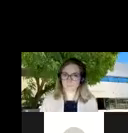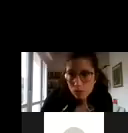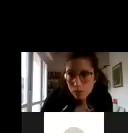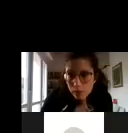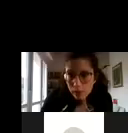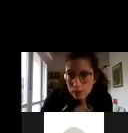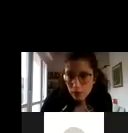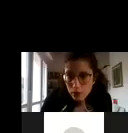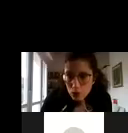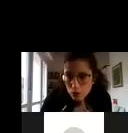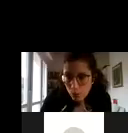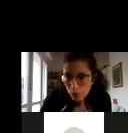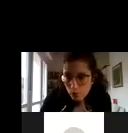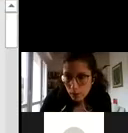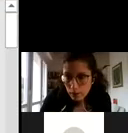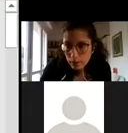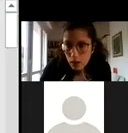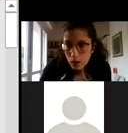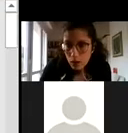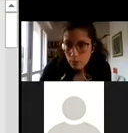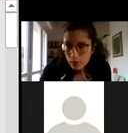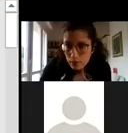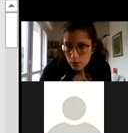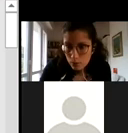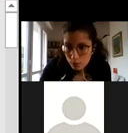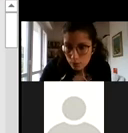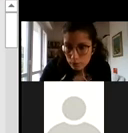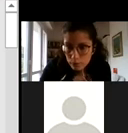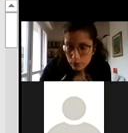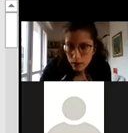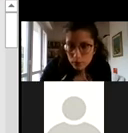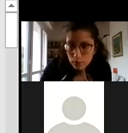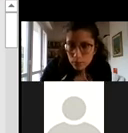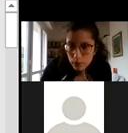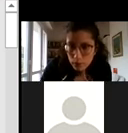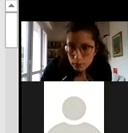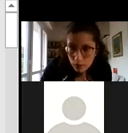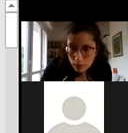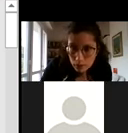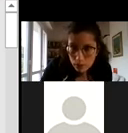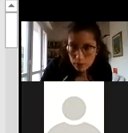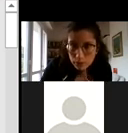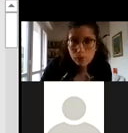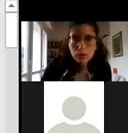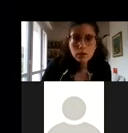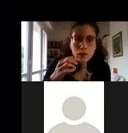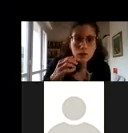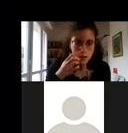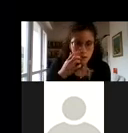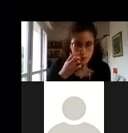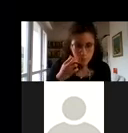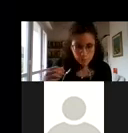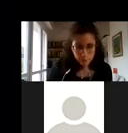As already mentioned, both by Professor Bonfanti and by my colleague Marta Bordignon,